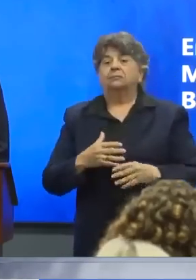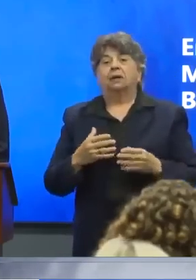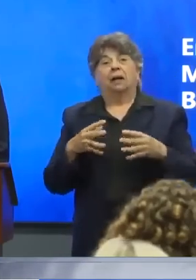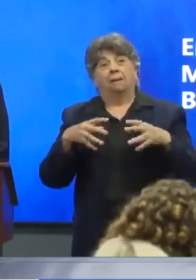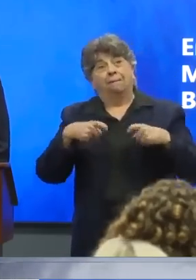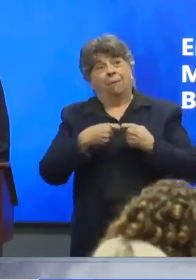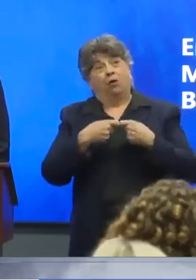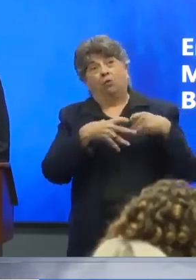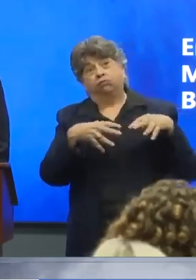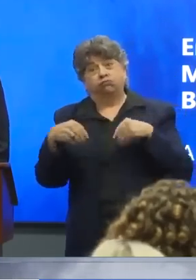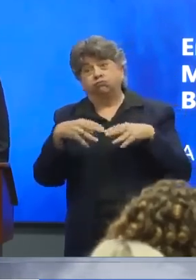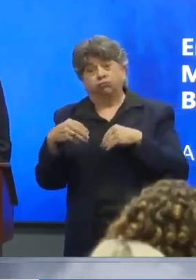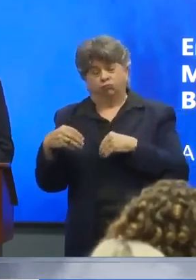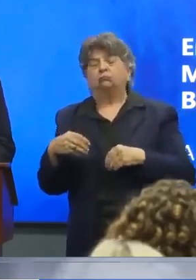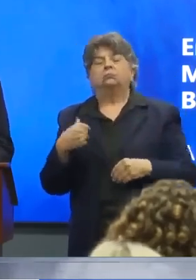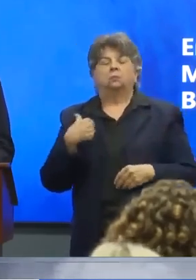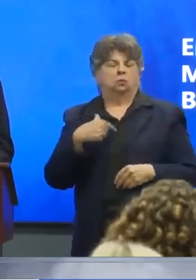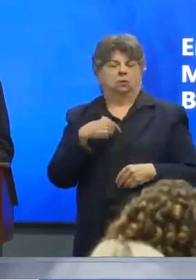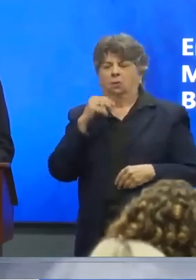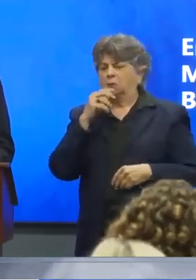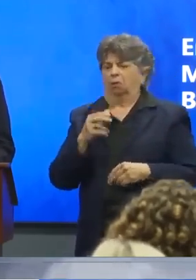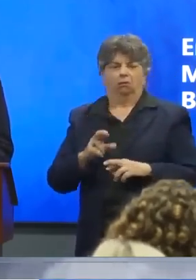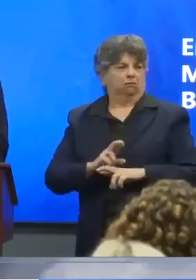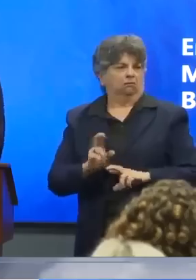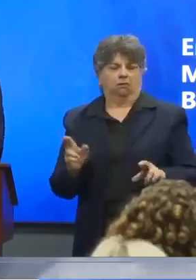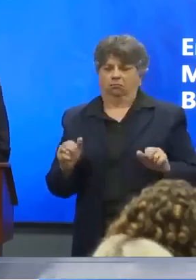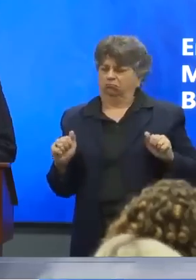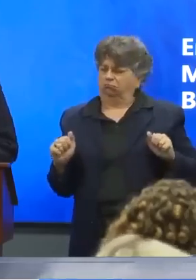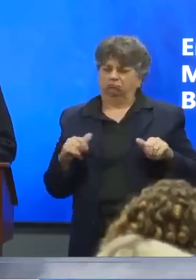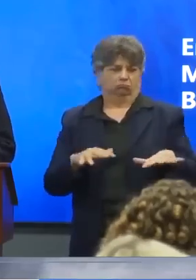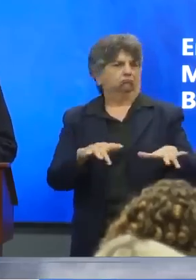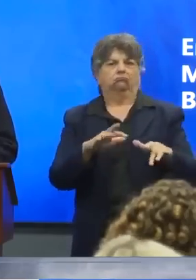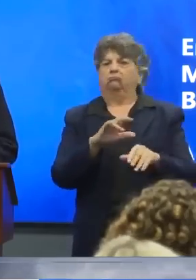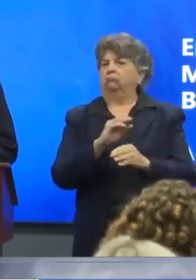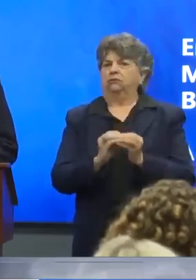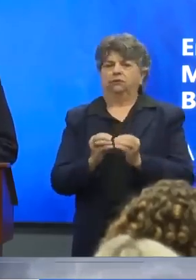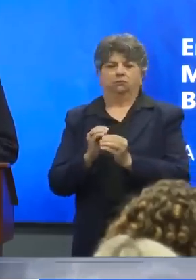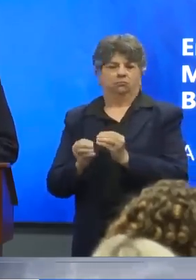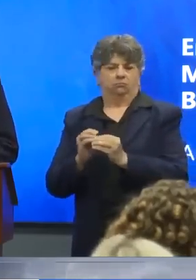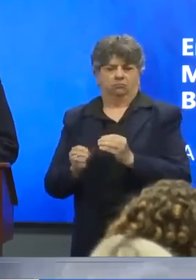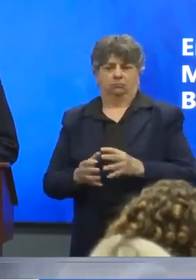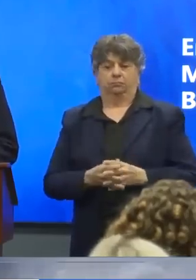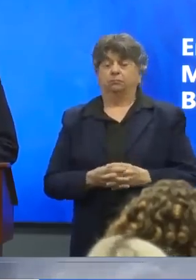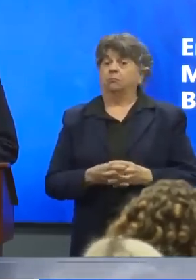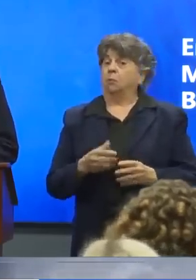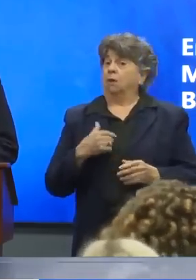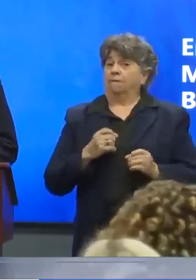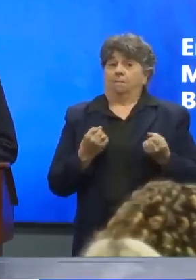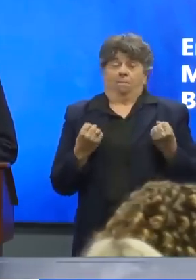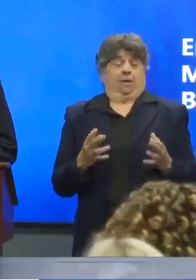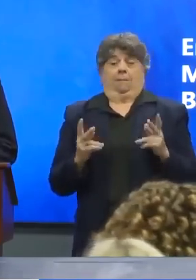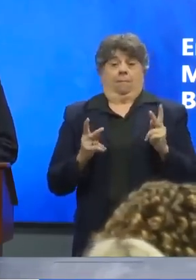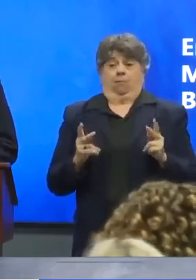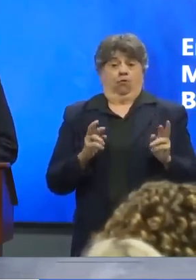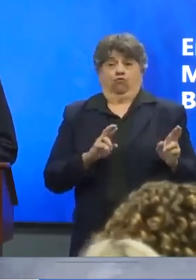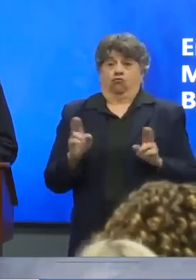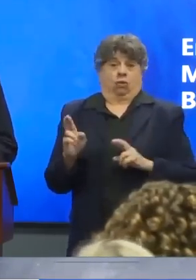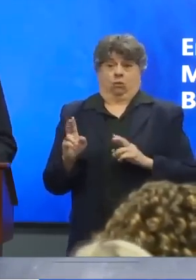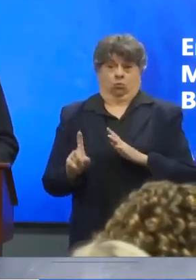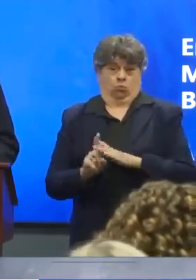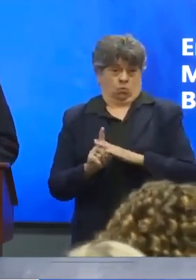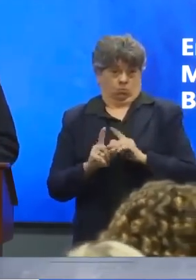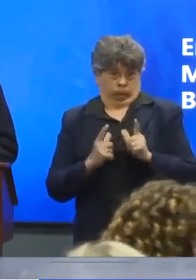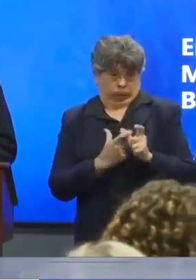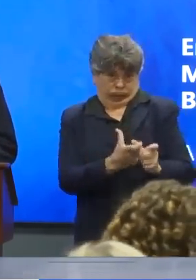going to be power outages. So just prepare for that. We've got a lot of people staged that are going to do something about it to try to restore, but